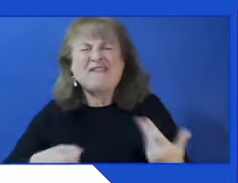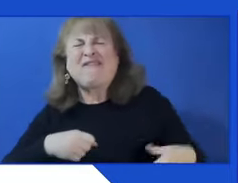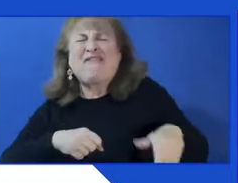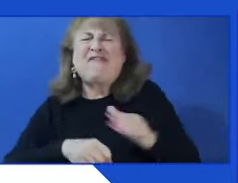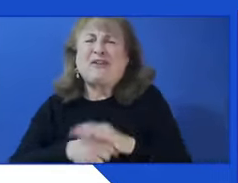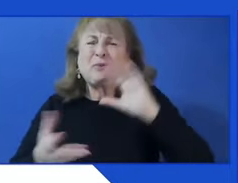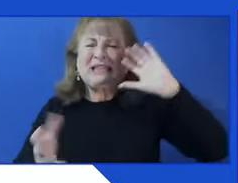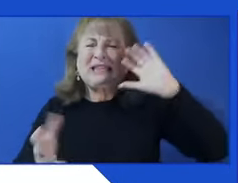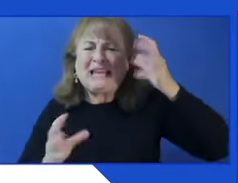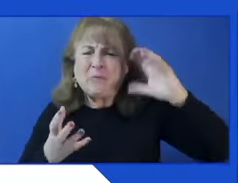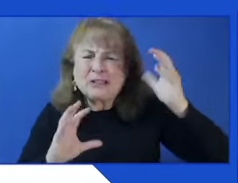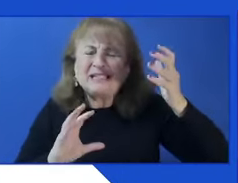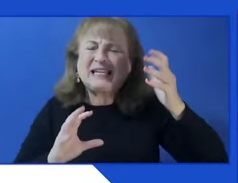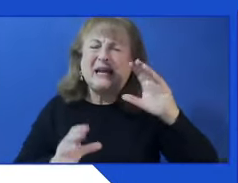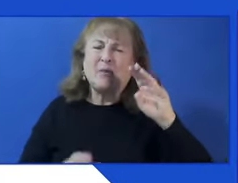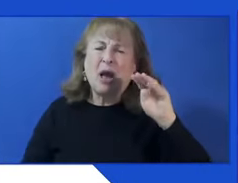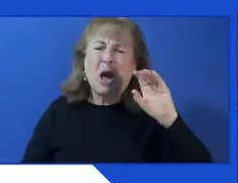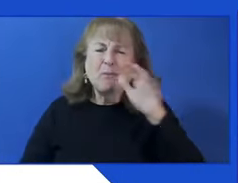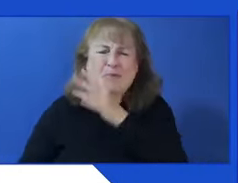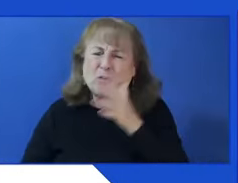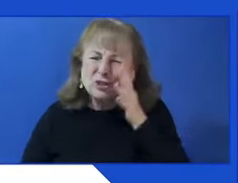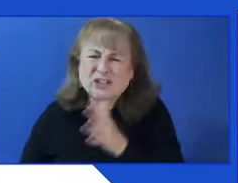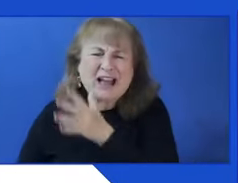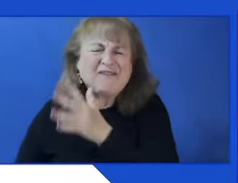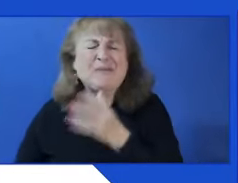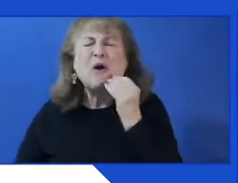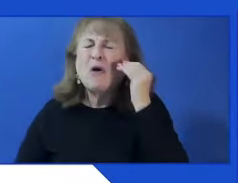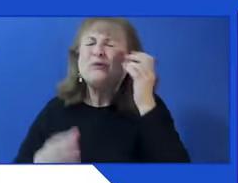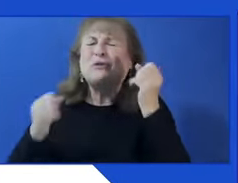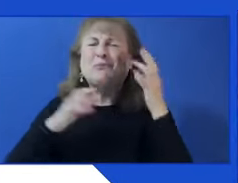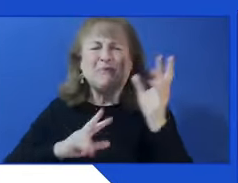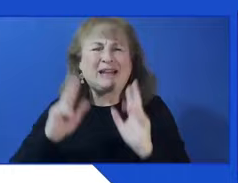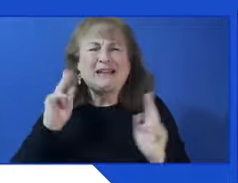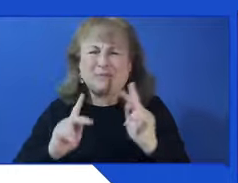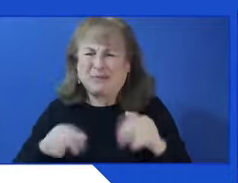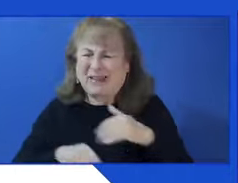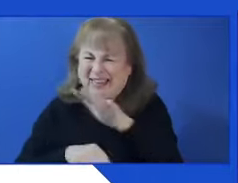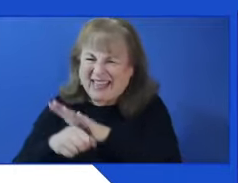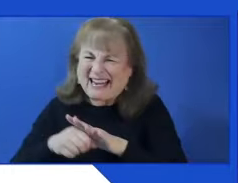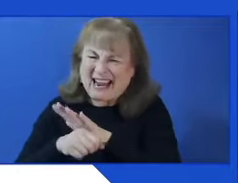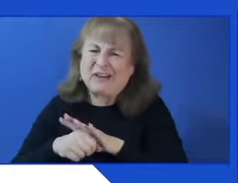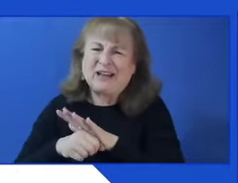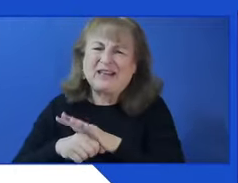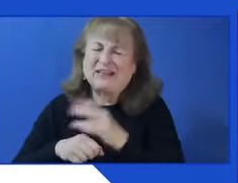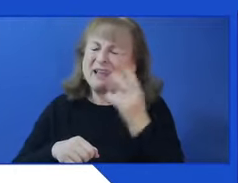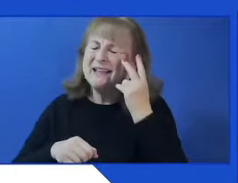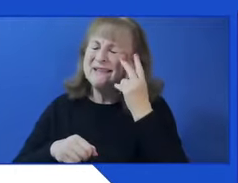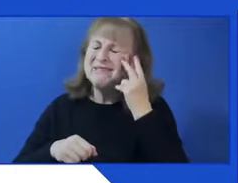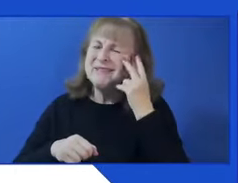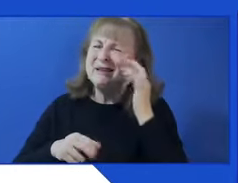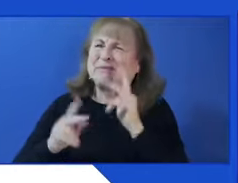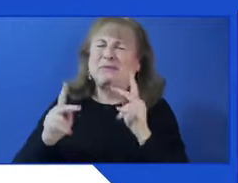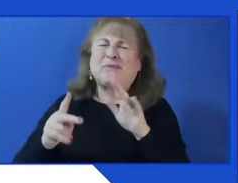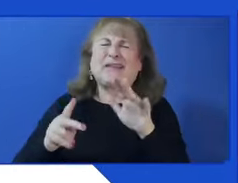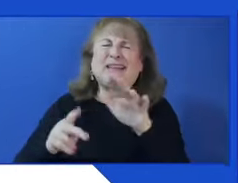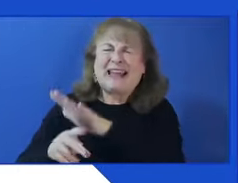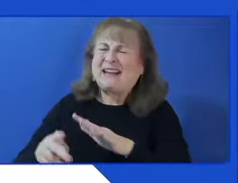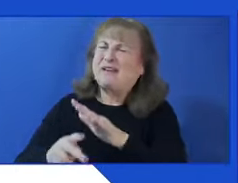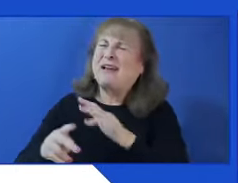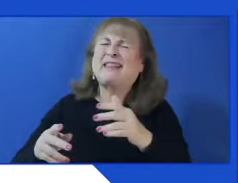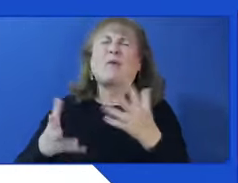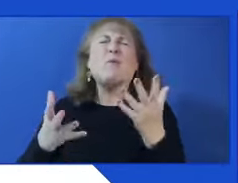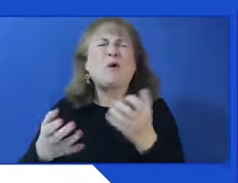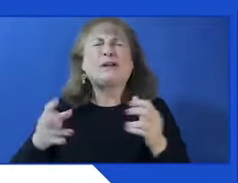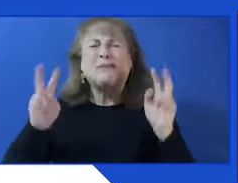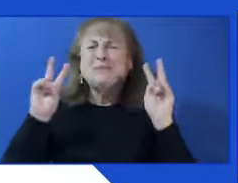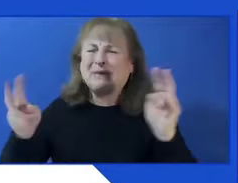kibbutzim and moshavim, and home to many that see living in this area as part of a larger peace and coexistence